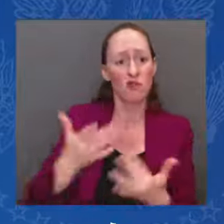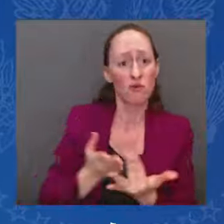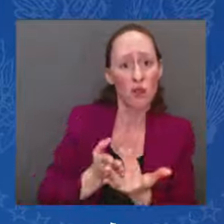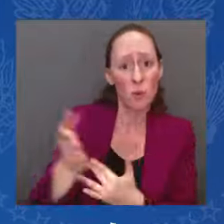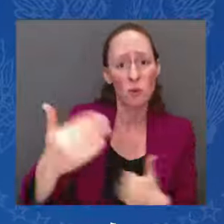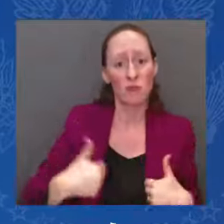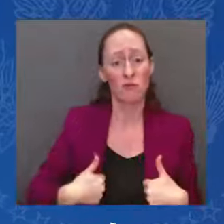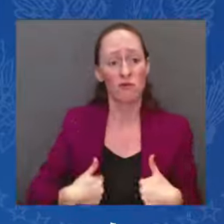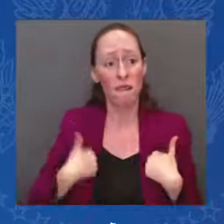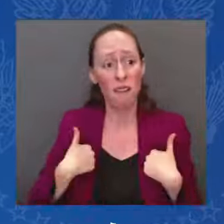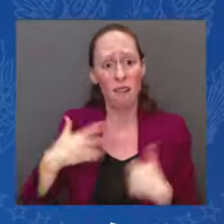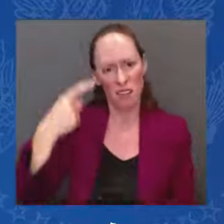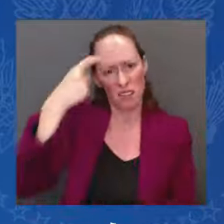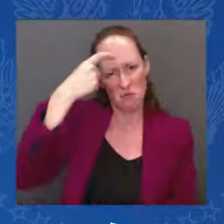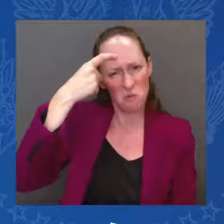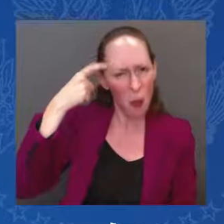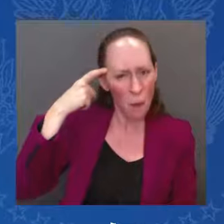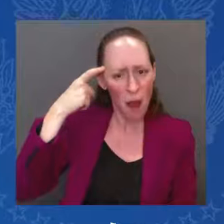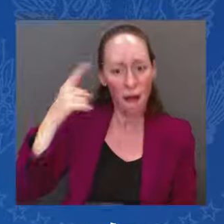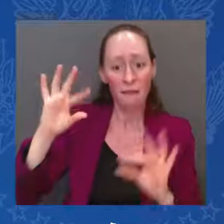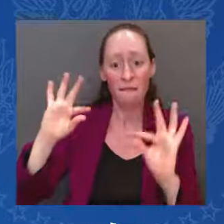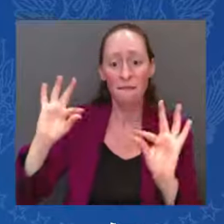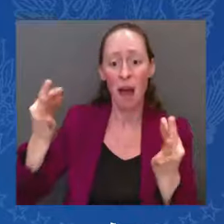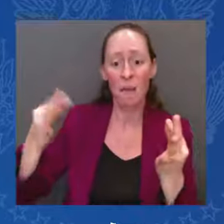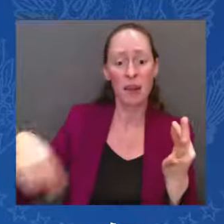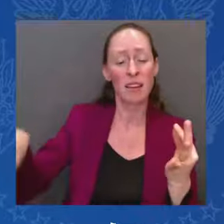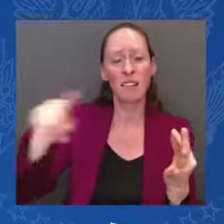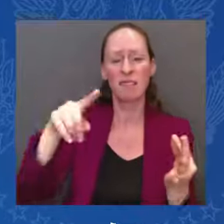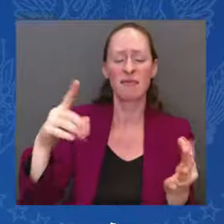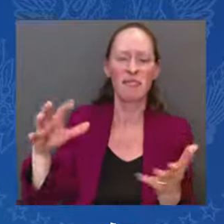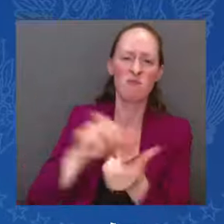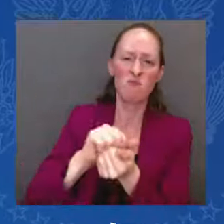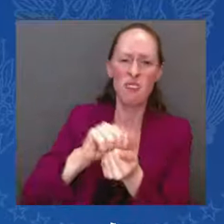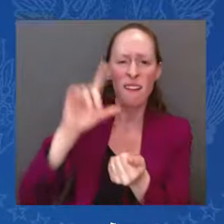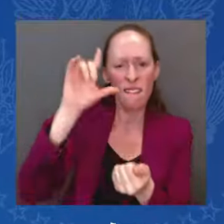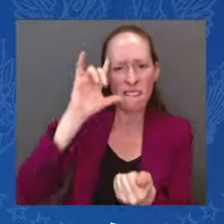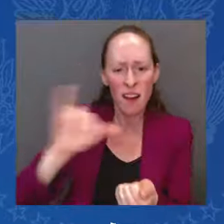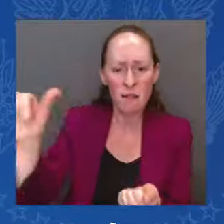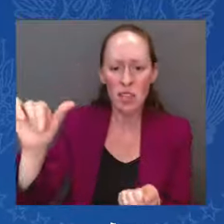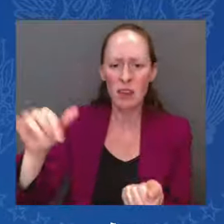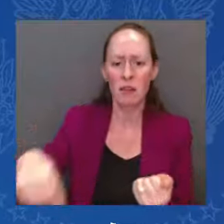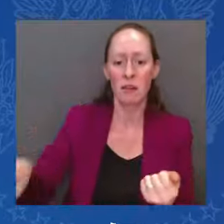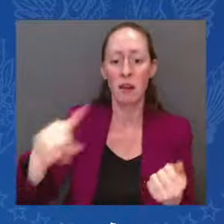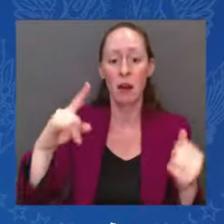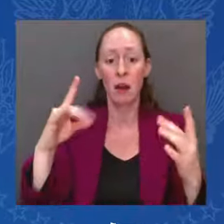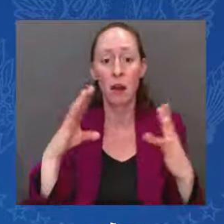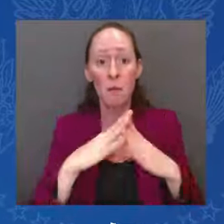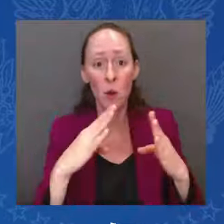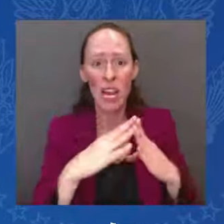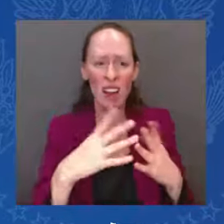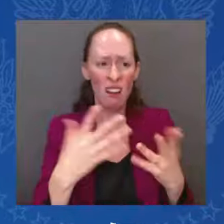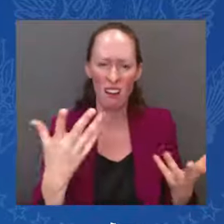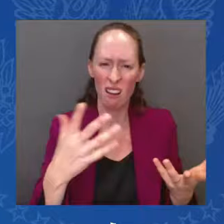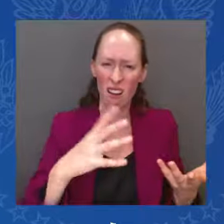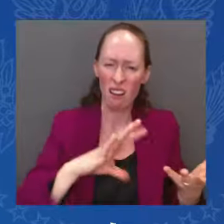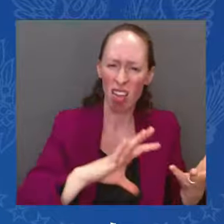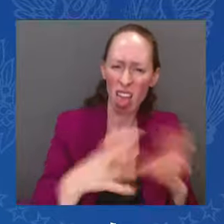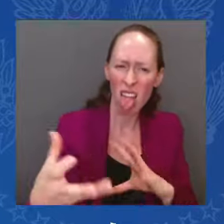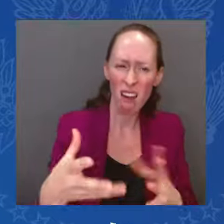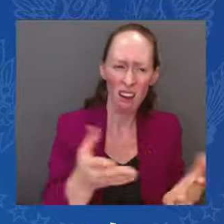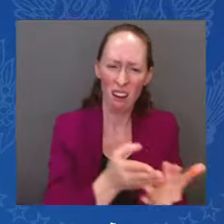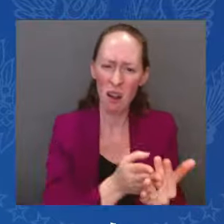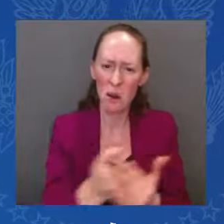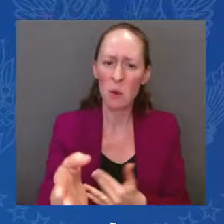will never quite be the same. Communities overwhelmed by grief and trauma. Do something. Do